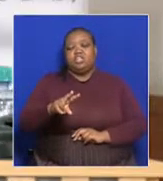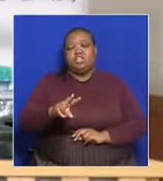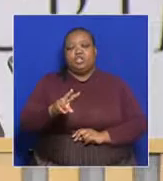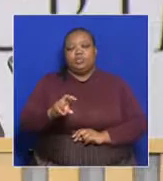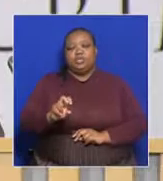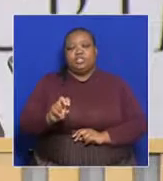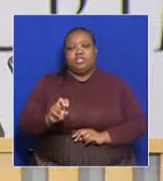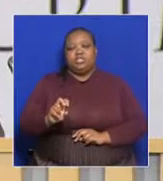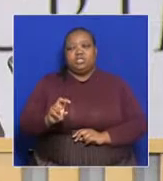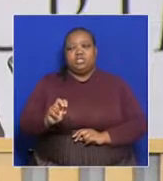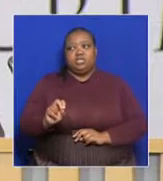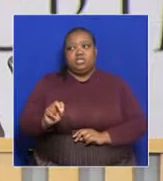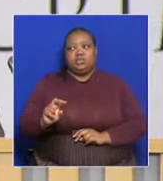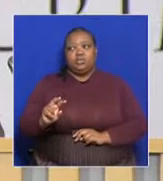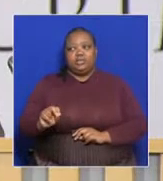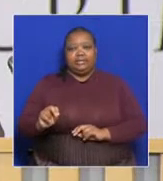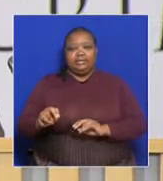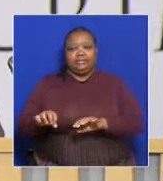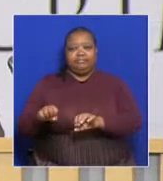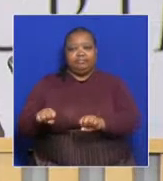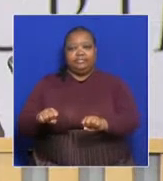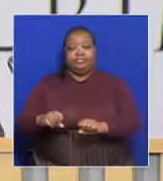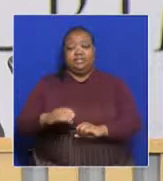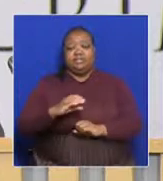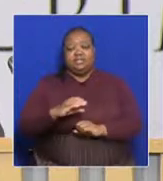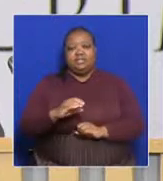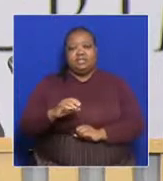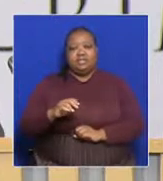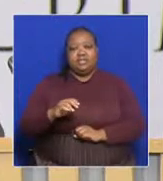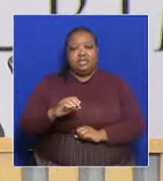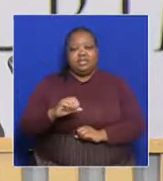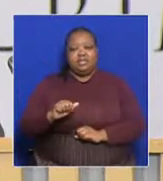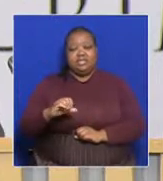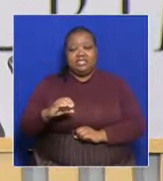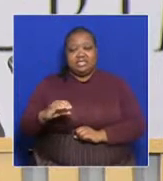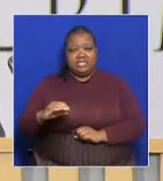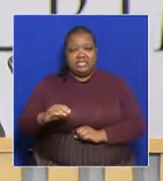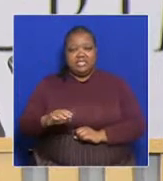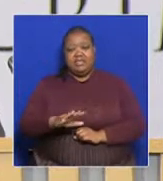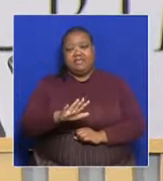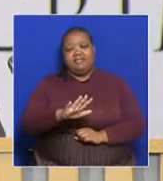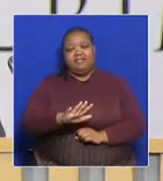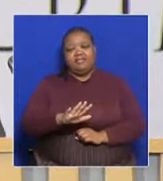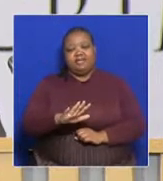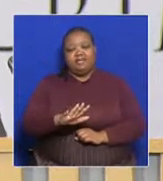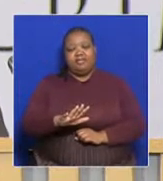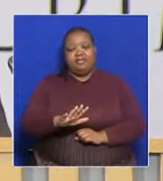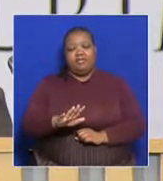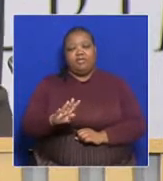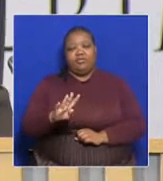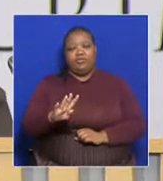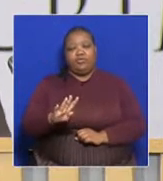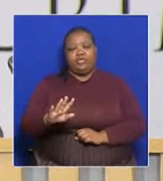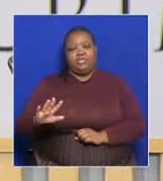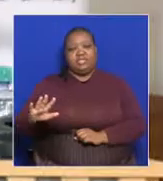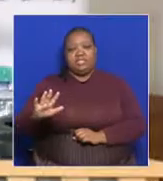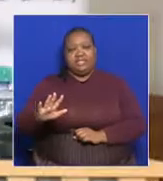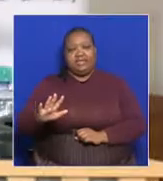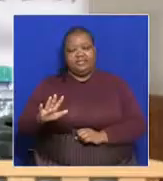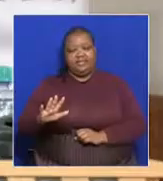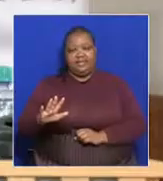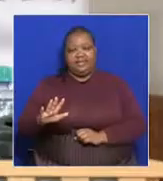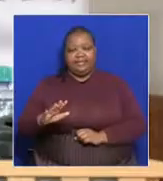CHC depot. That was 547 kilograms of mandrax. Of mandrax. Yes. Okay.